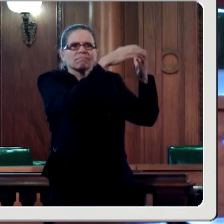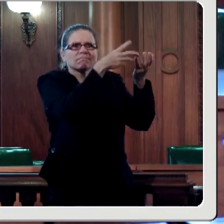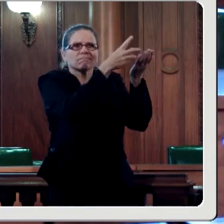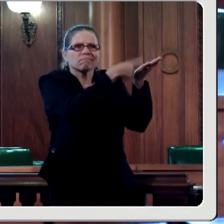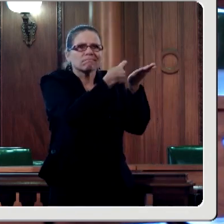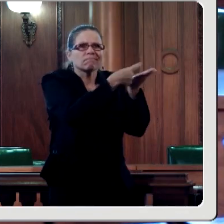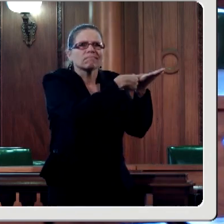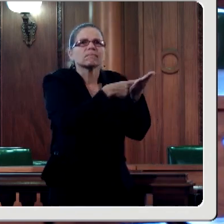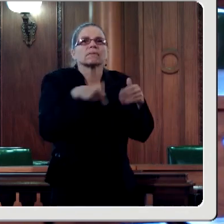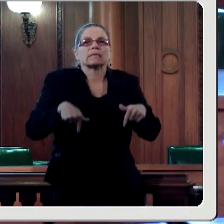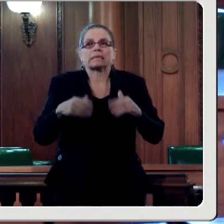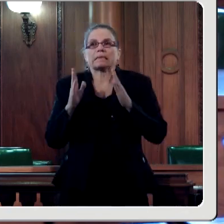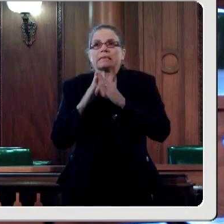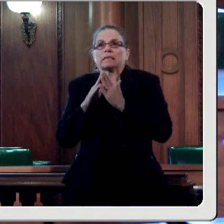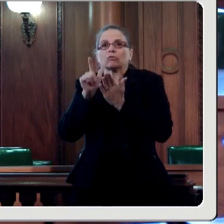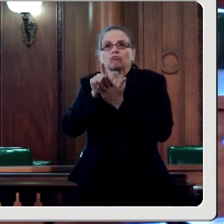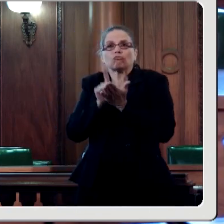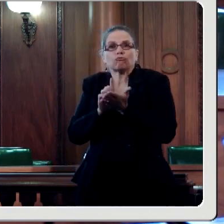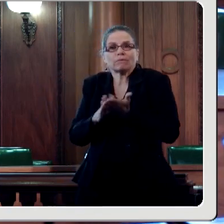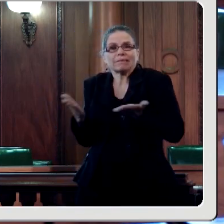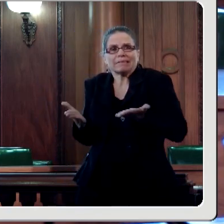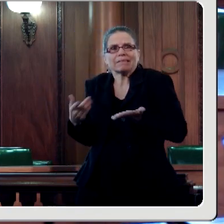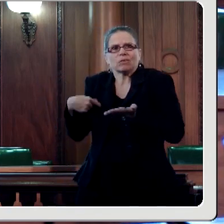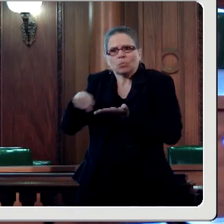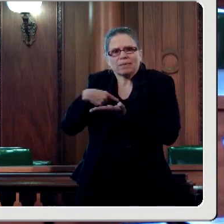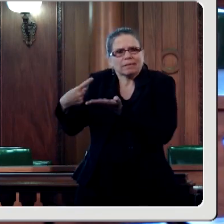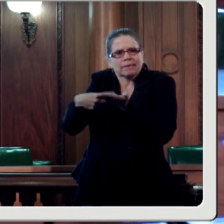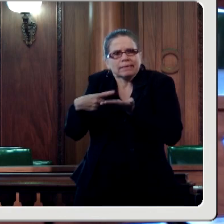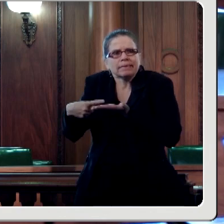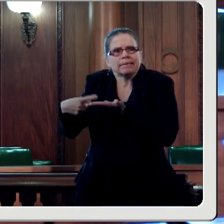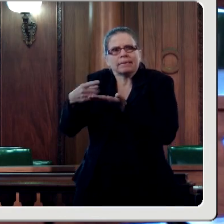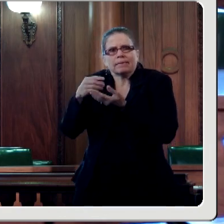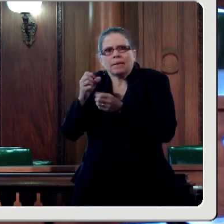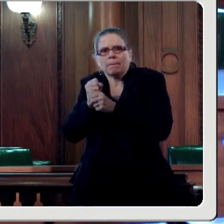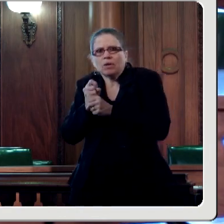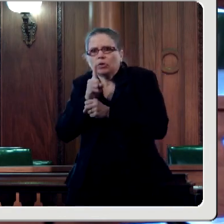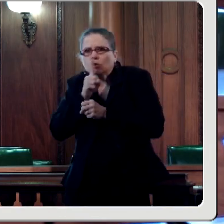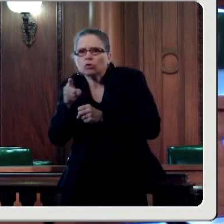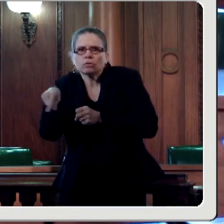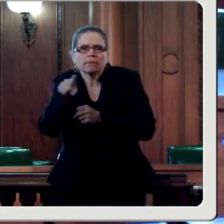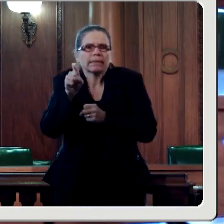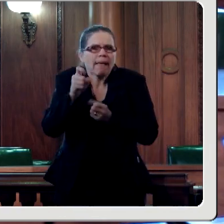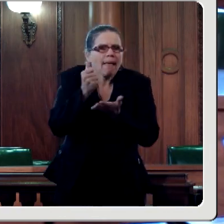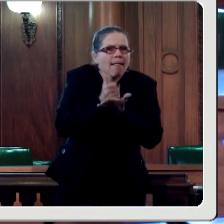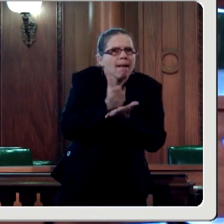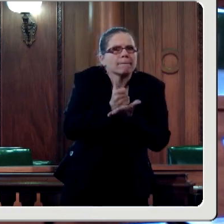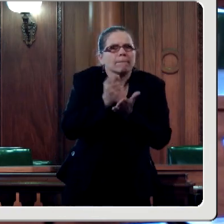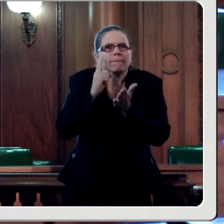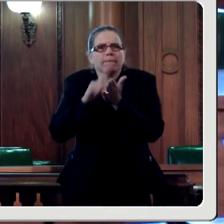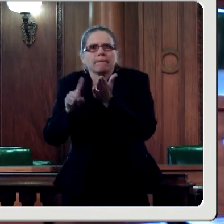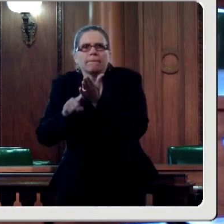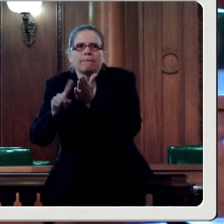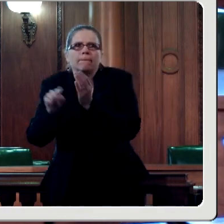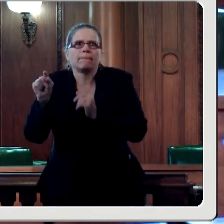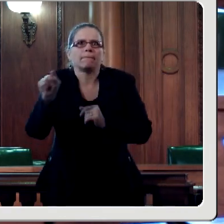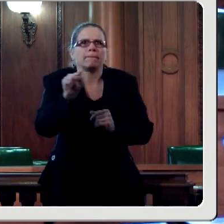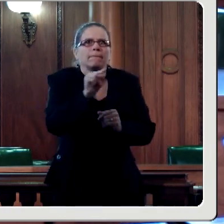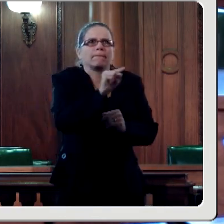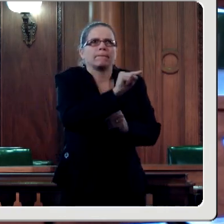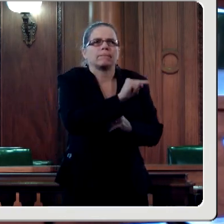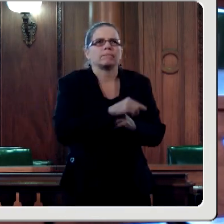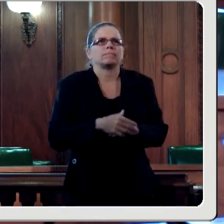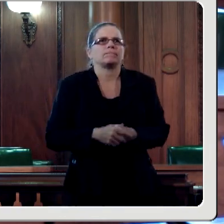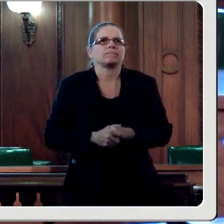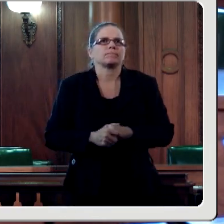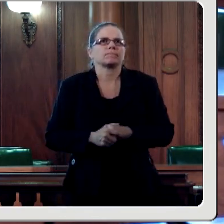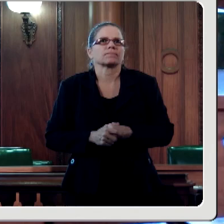these issues for people who are going to need assistance and help. But it is a balancing act. You know, we were